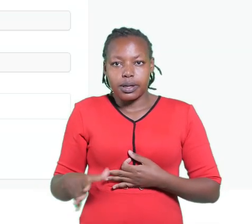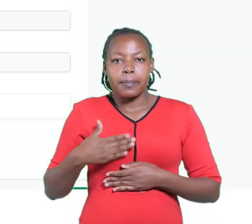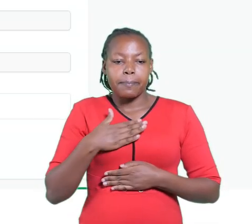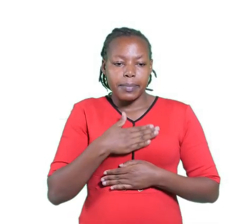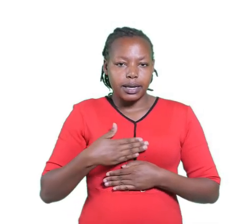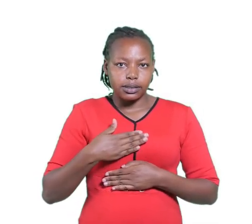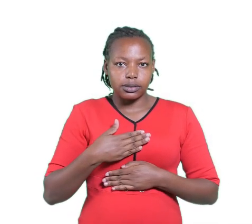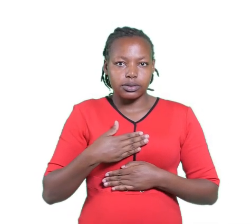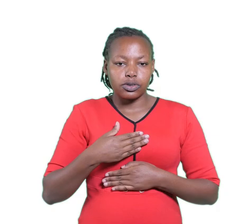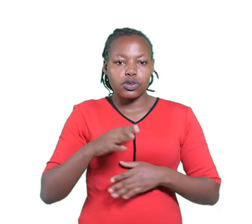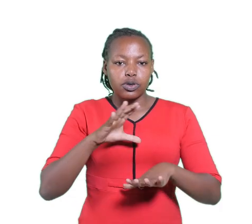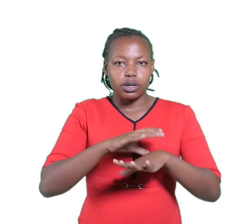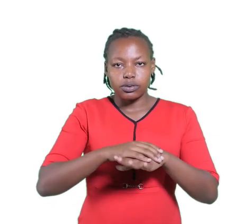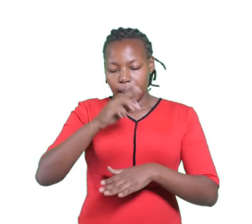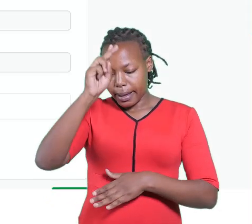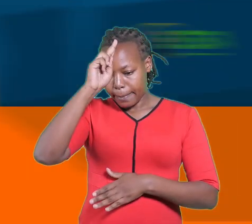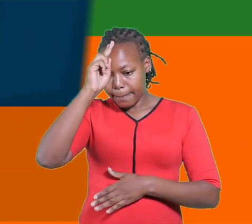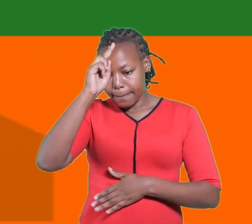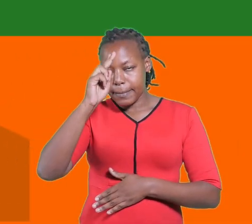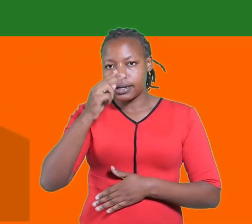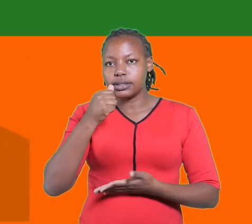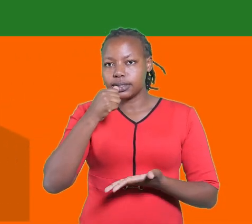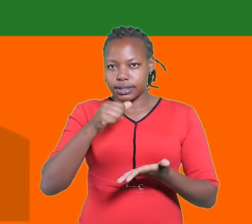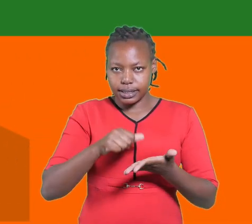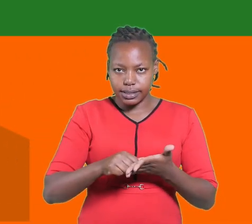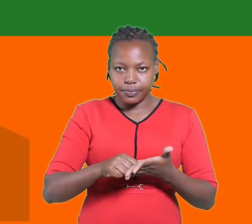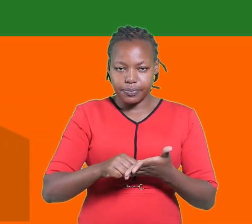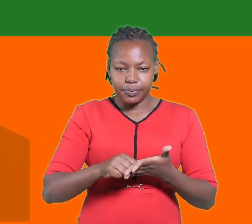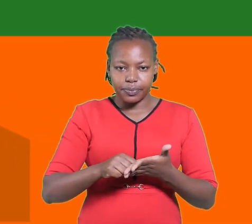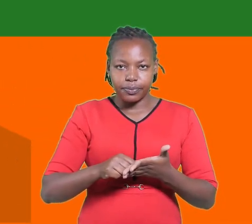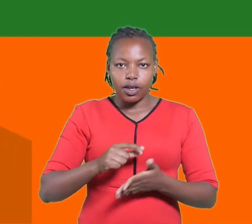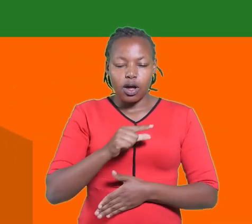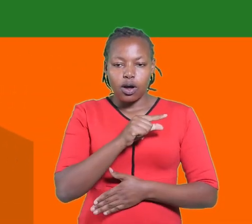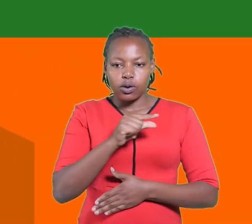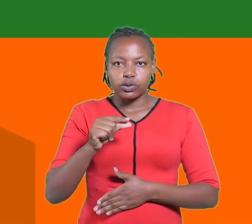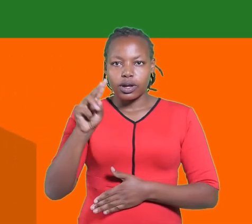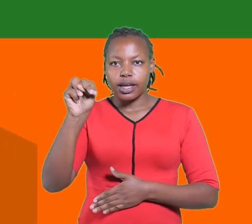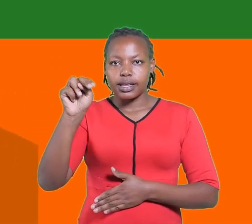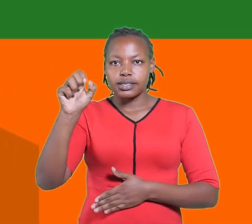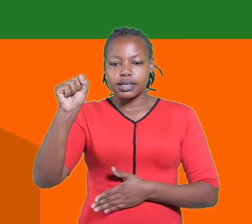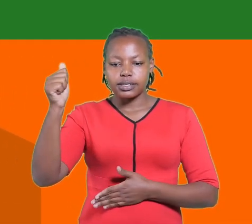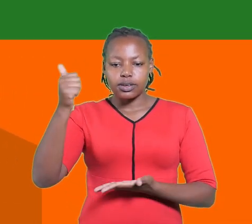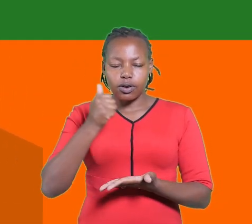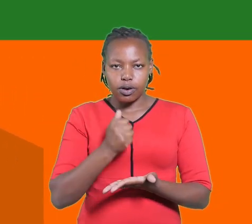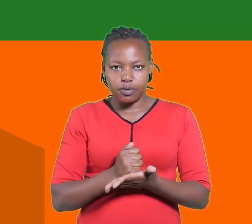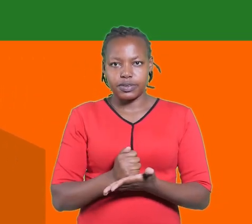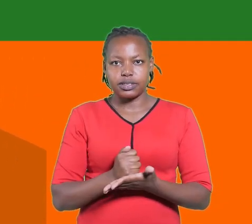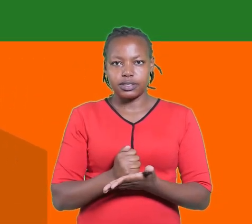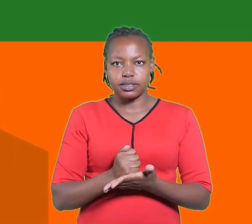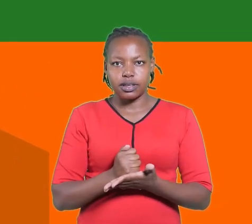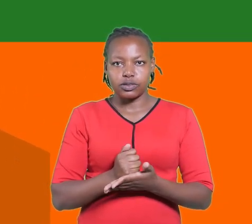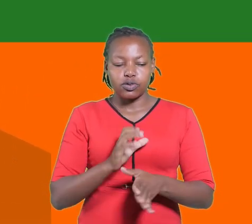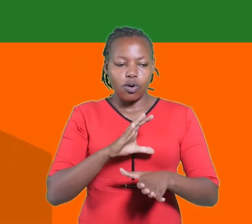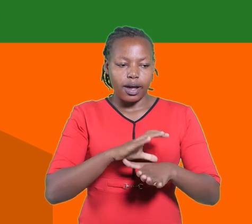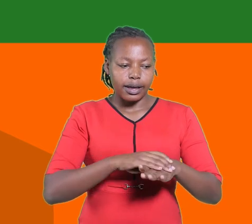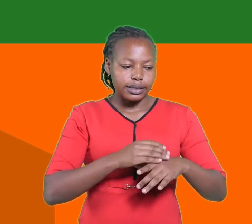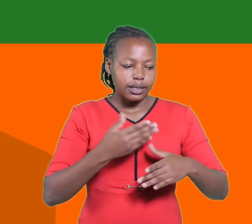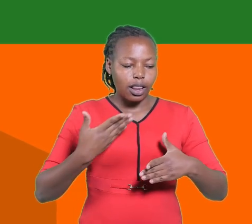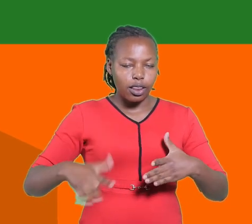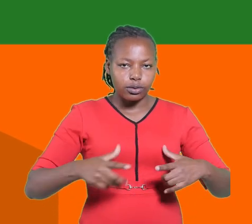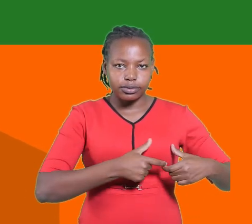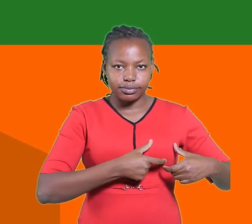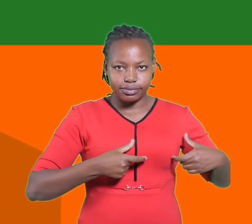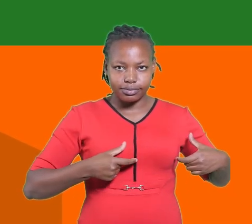a police abstract, then visit an NTSA office for release of the lost badge in the system to